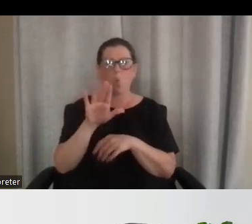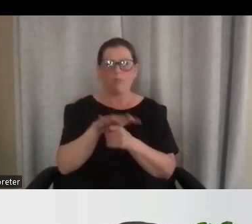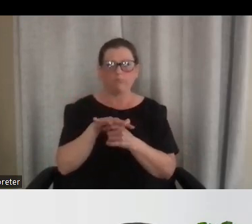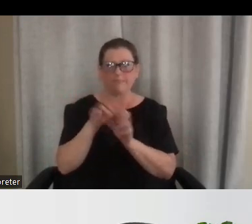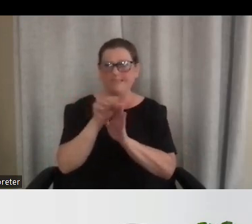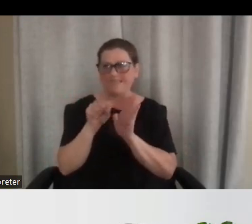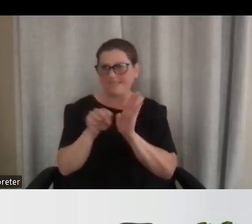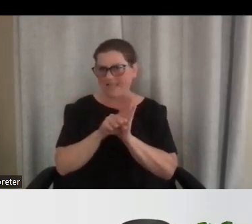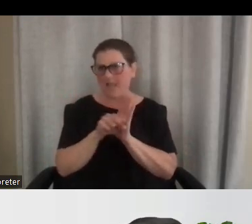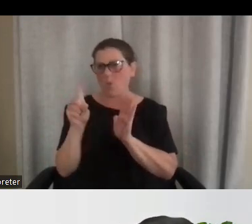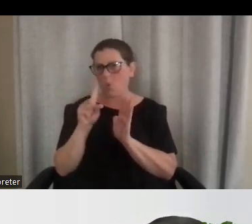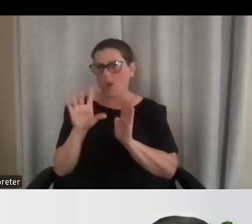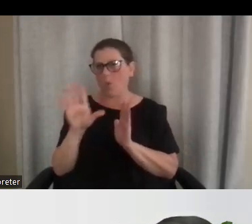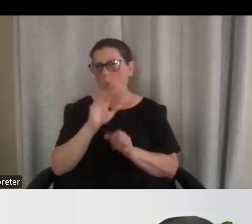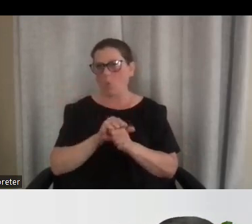sectors you support and work with.